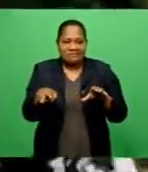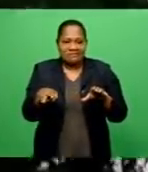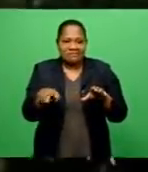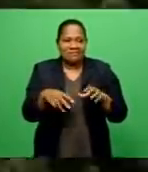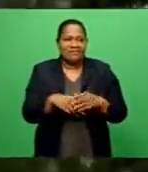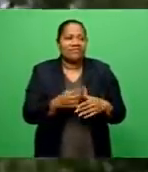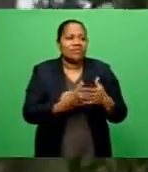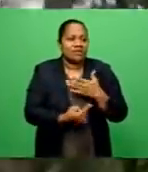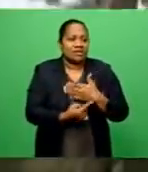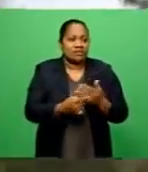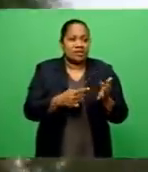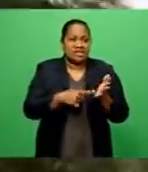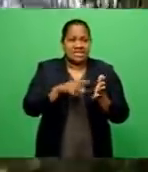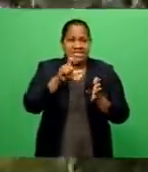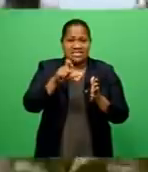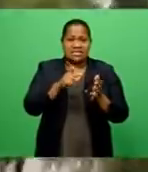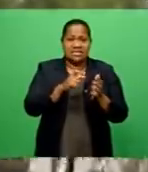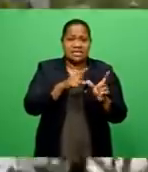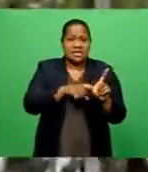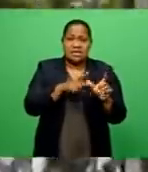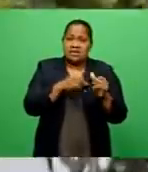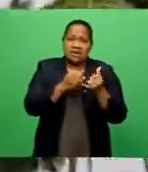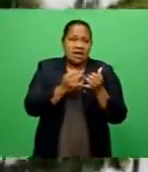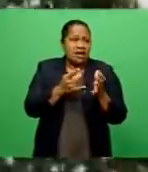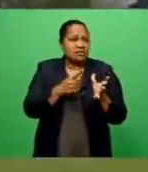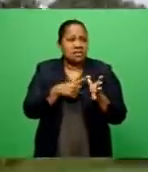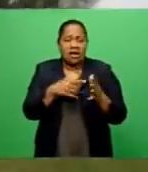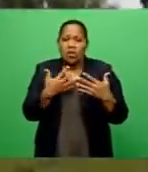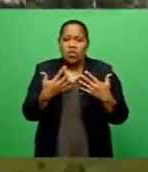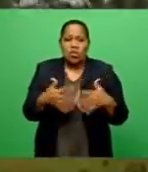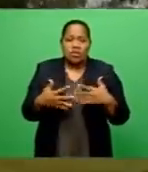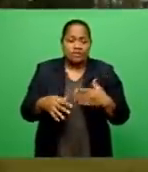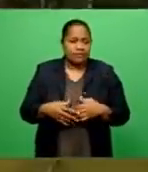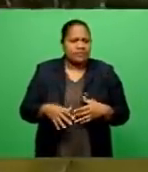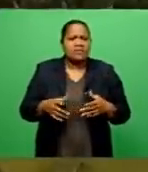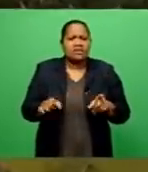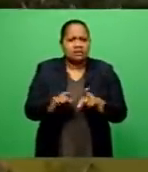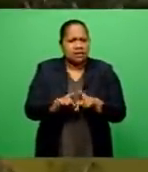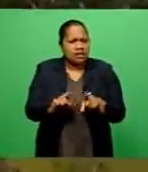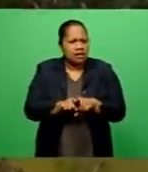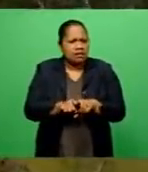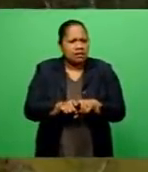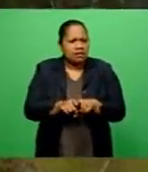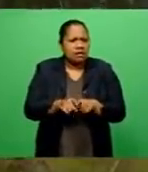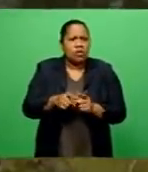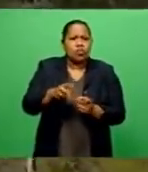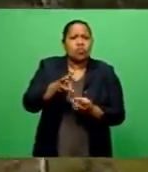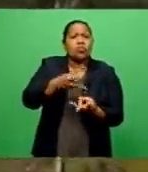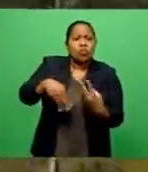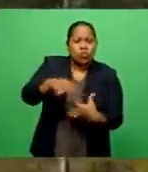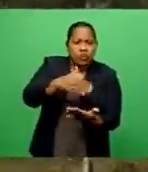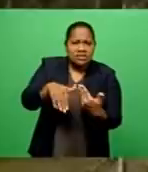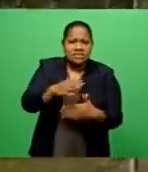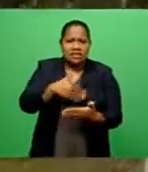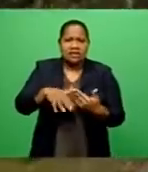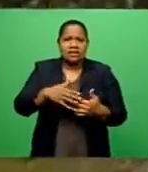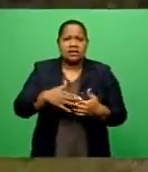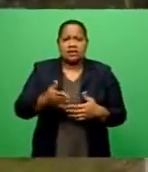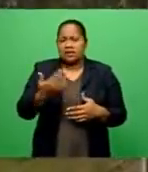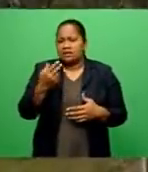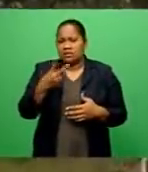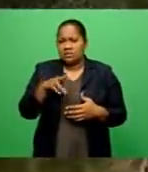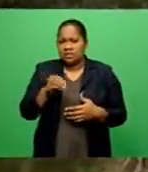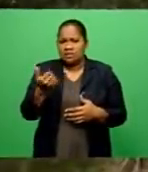TC Yasa would be as severe as TC Winston. Those teachers who are experiencing Winston in 2016 back in the school they were